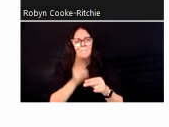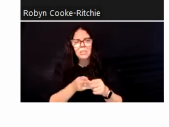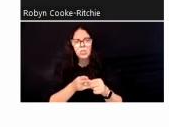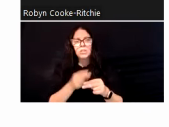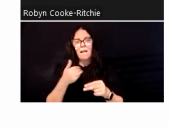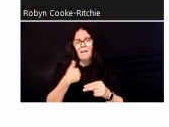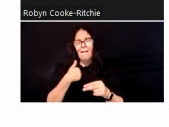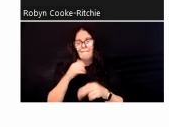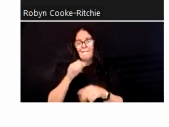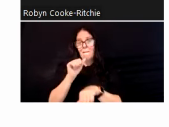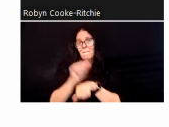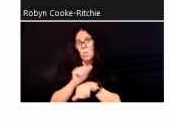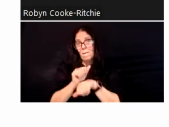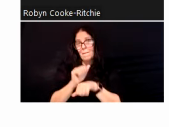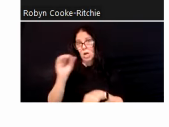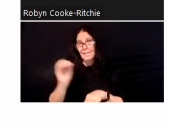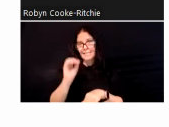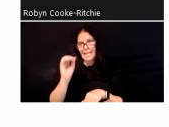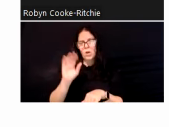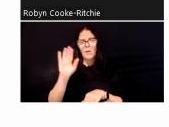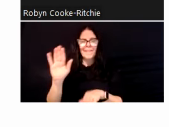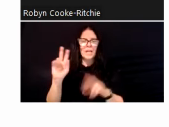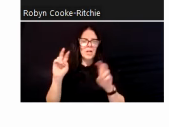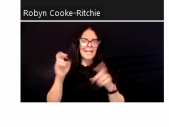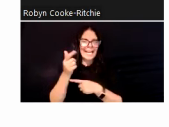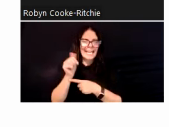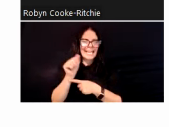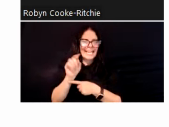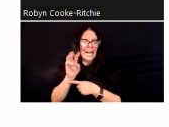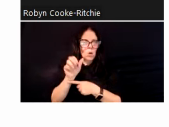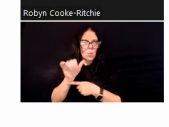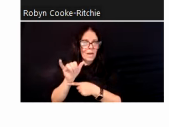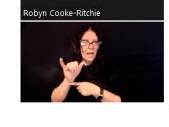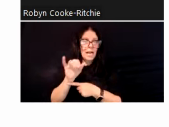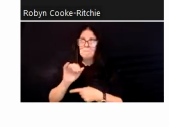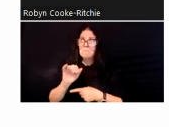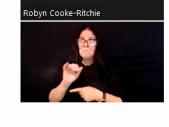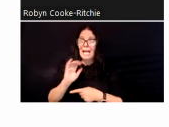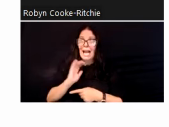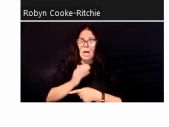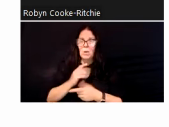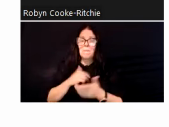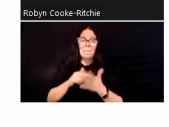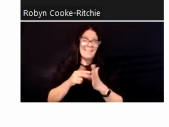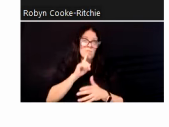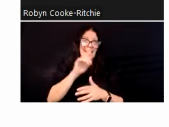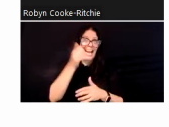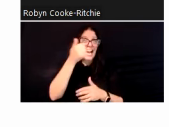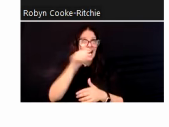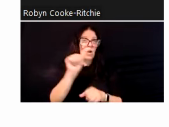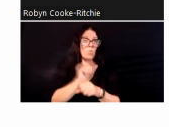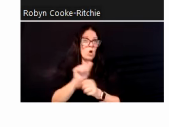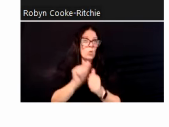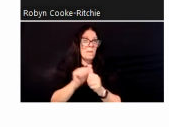site. And when I say our, I mean for all people working within Employment Ontario in the province and within